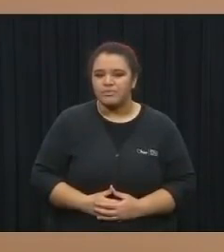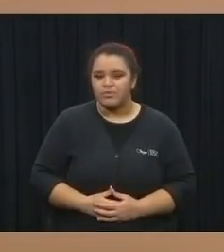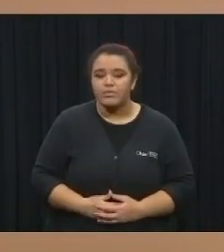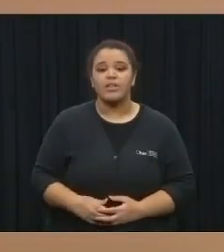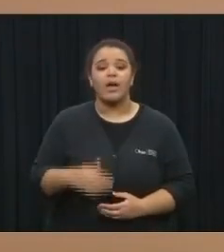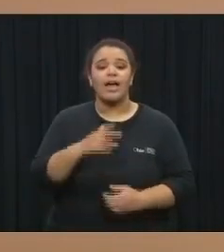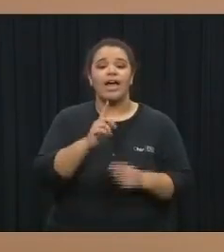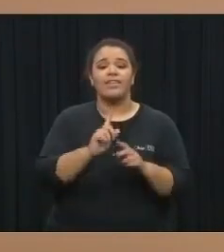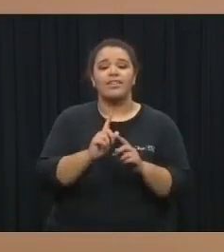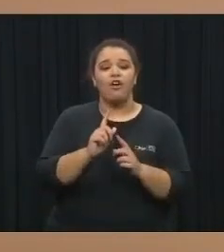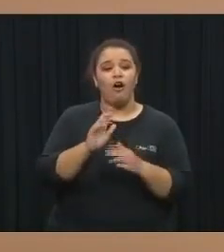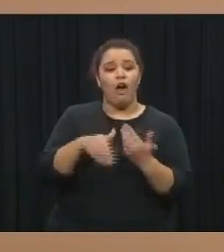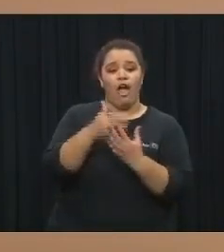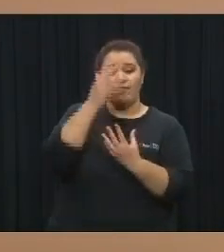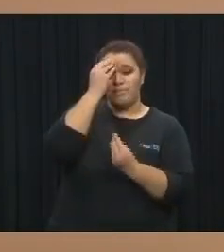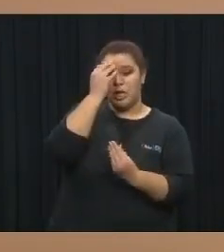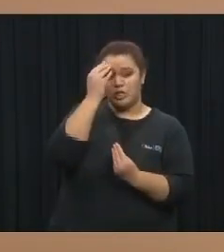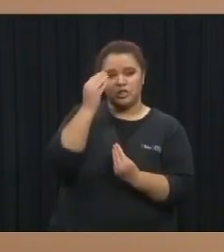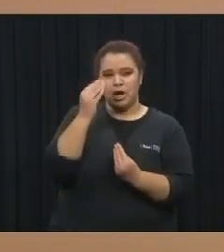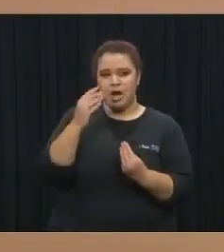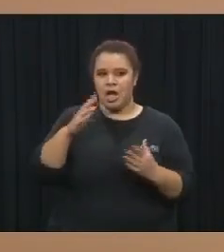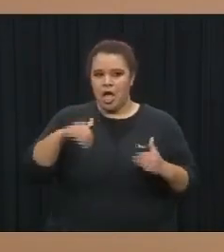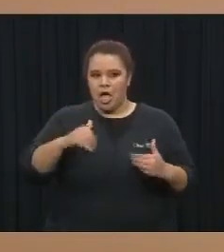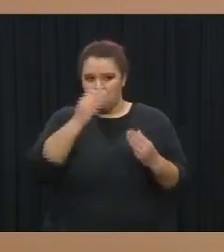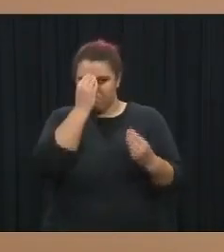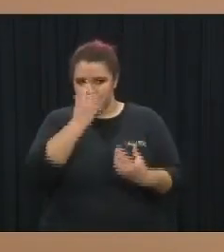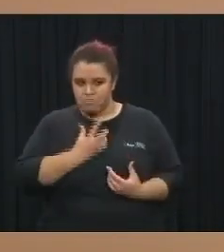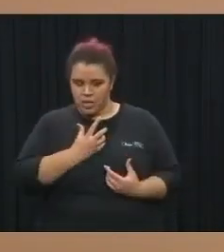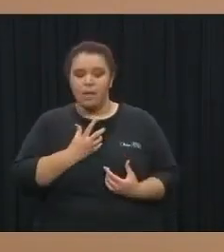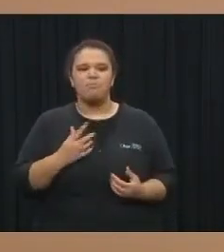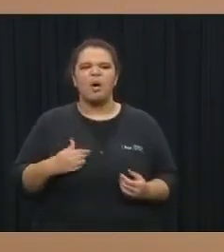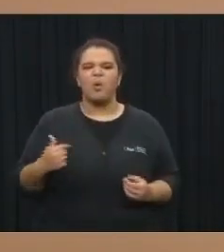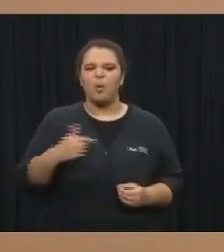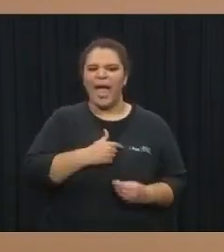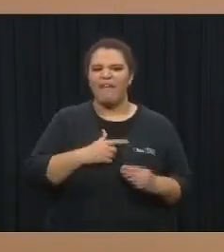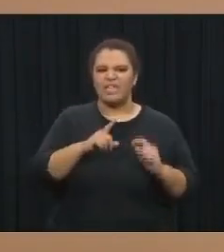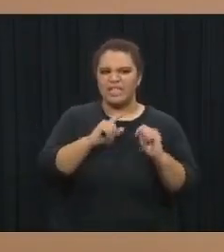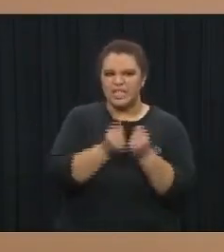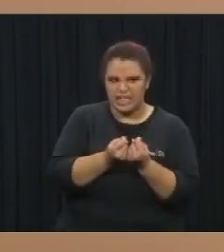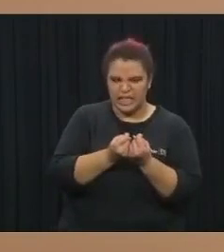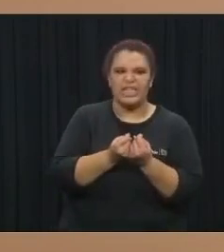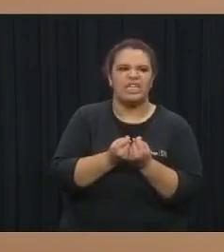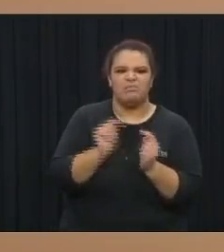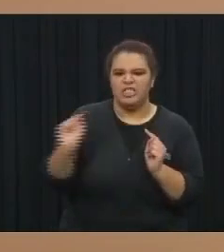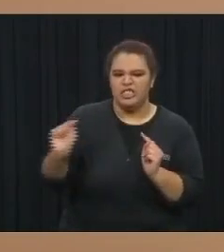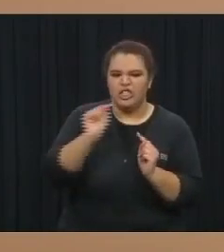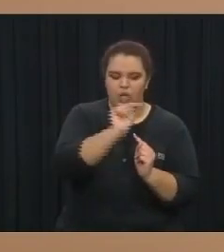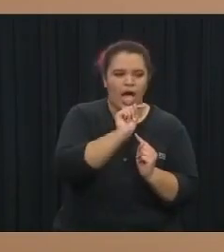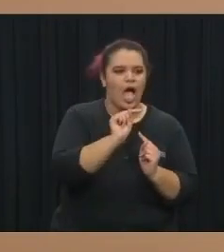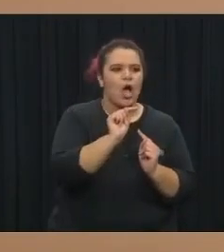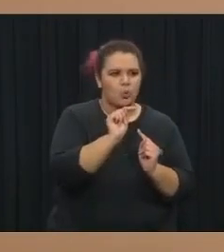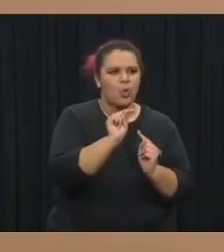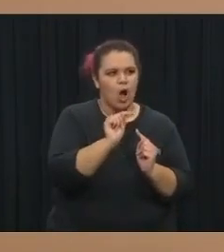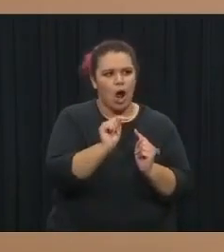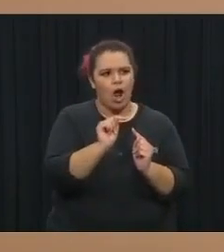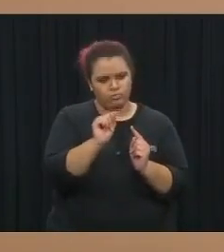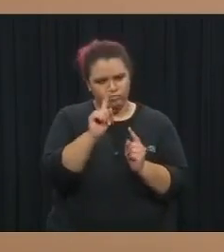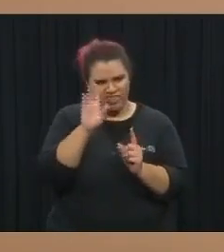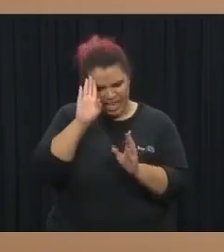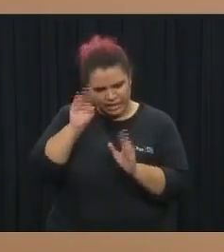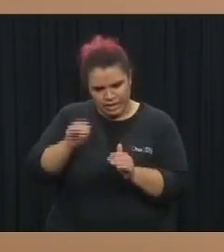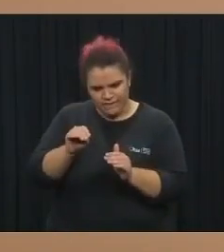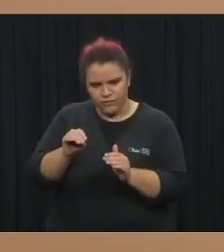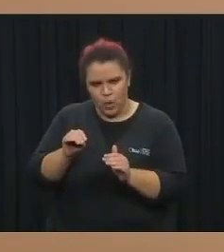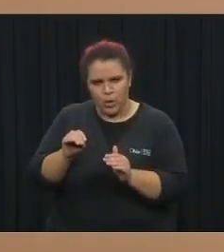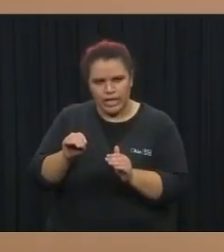Emergency Operating System that is working, and I'll make note of that and try to get you more stories of what our local businesses are doing